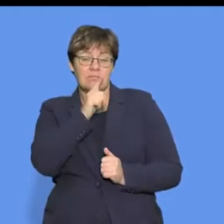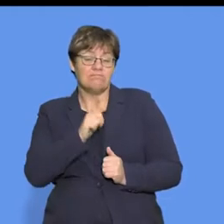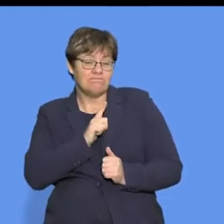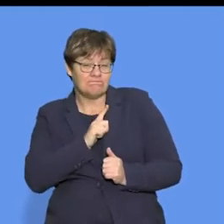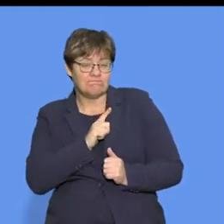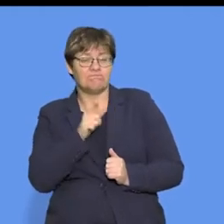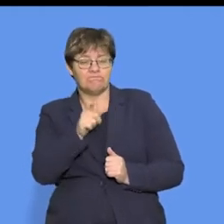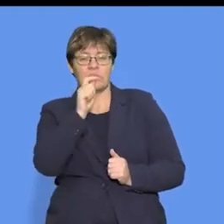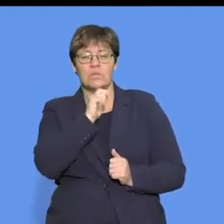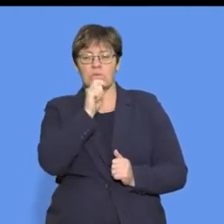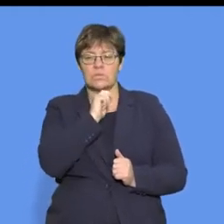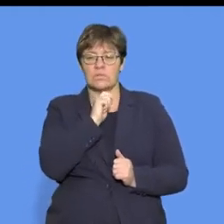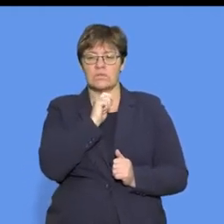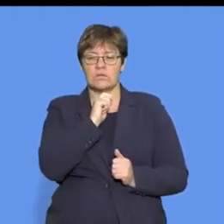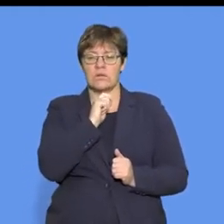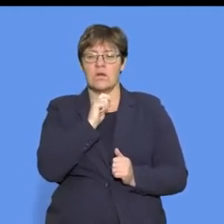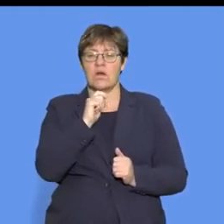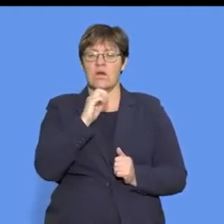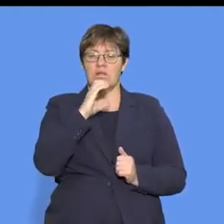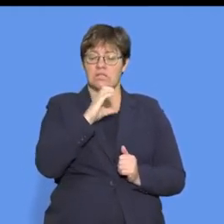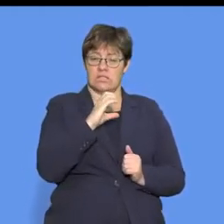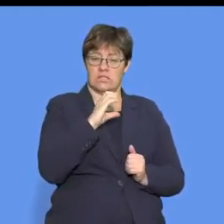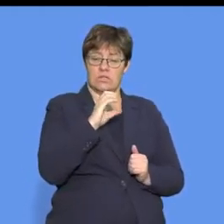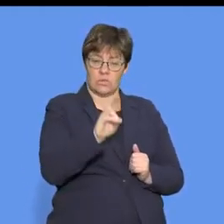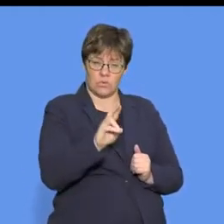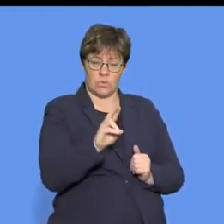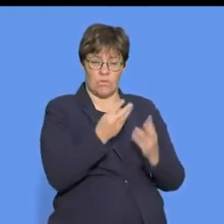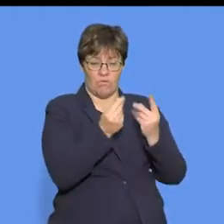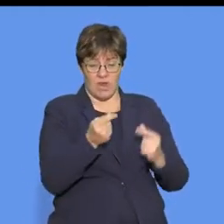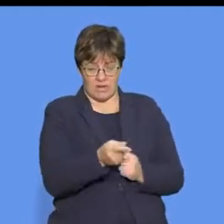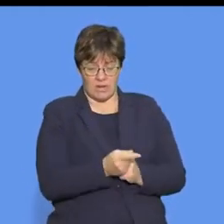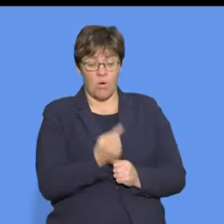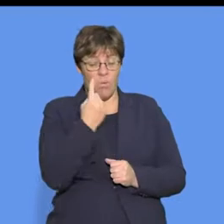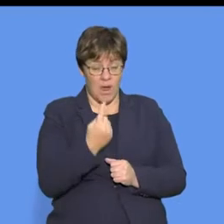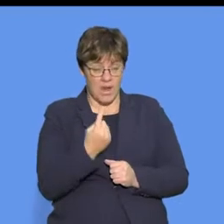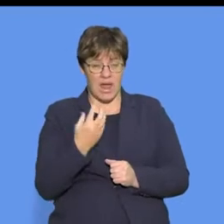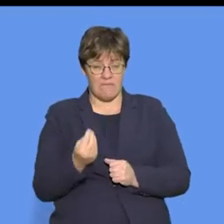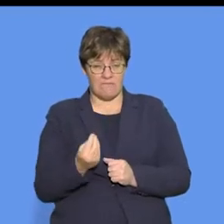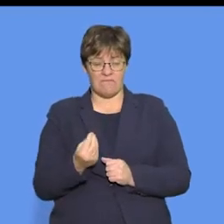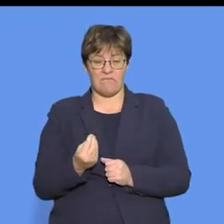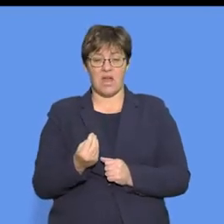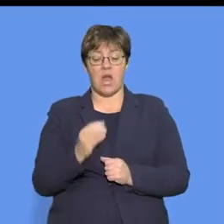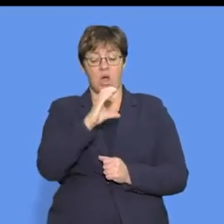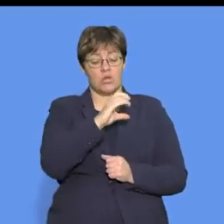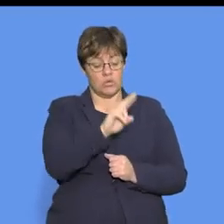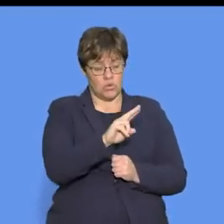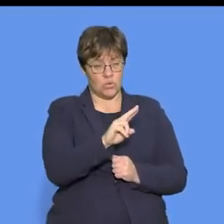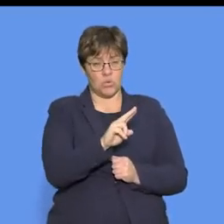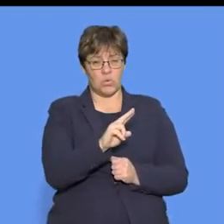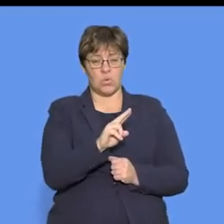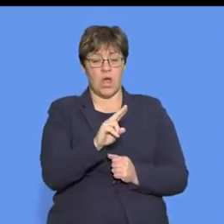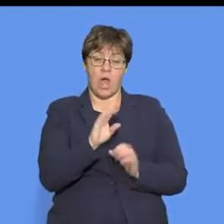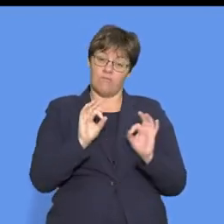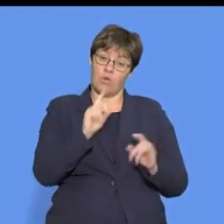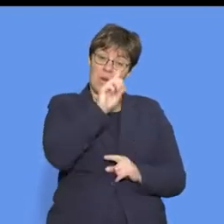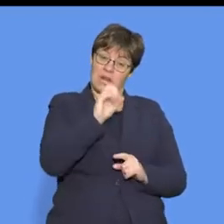tells us that this cell is used in the refining of copper. One of the electrodes consists of impure copper.